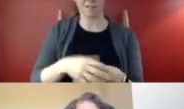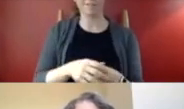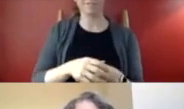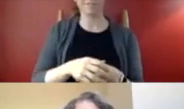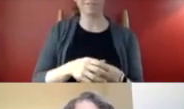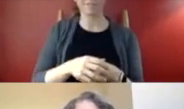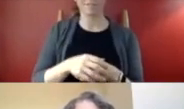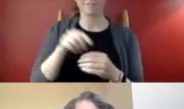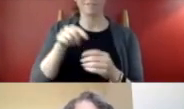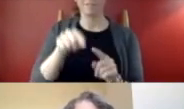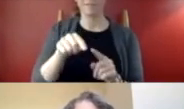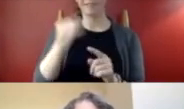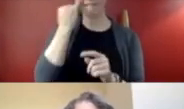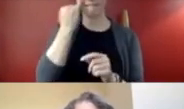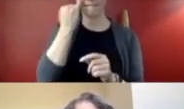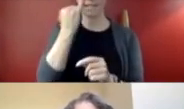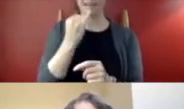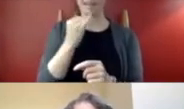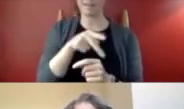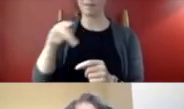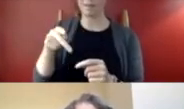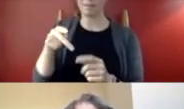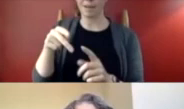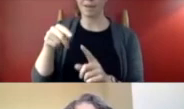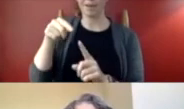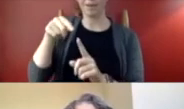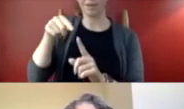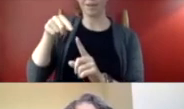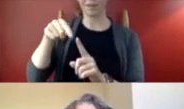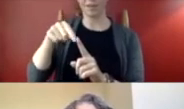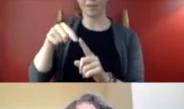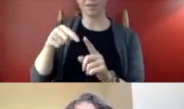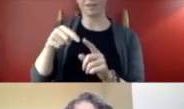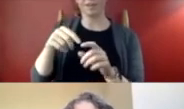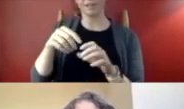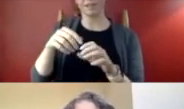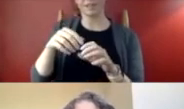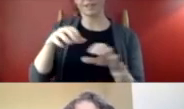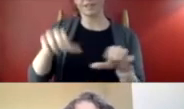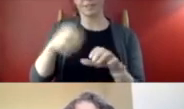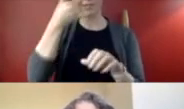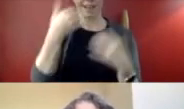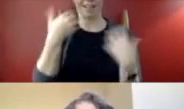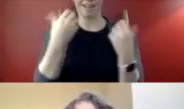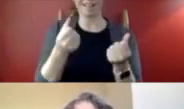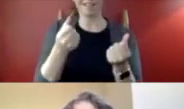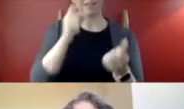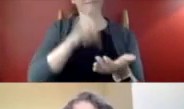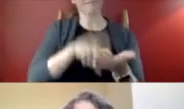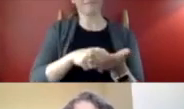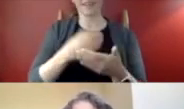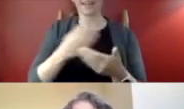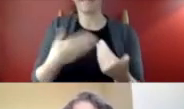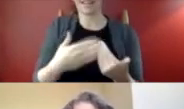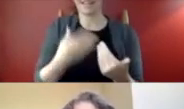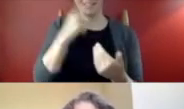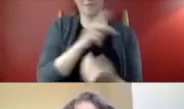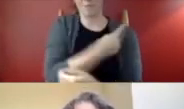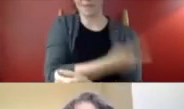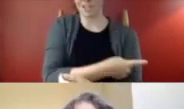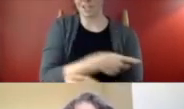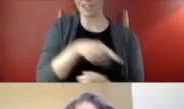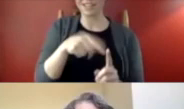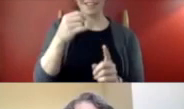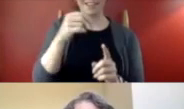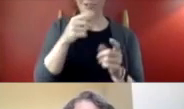that Planned Parenthood patients appreciated the convenience of accessing care from home. This was true whether they were urban residents living near health